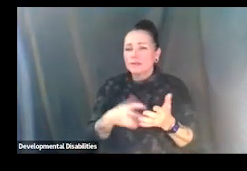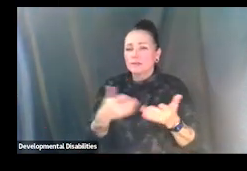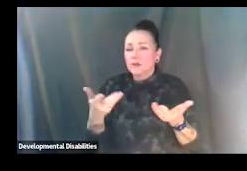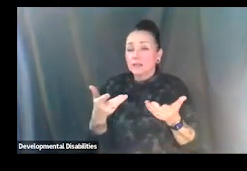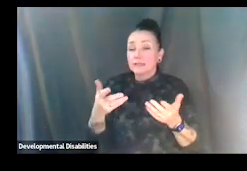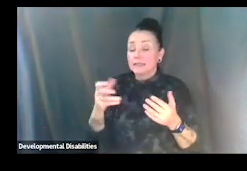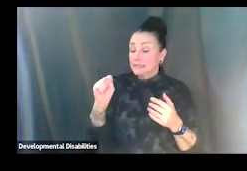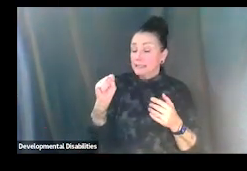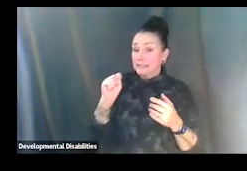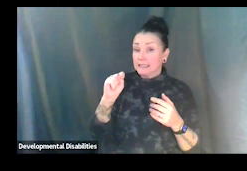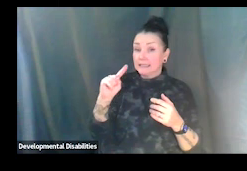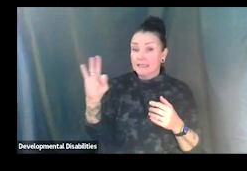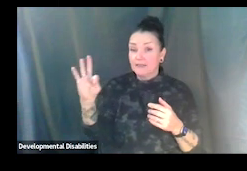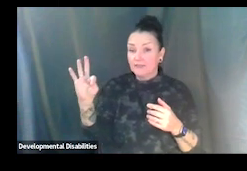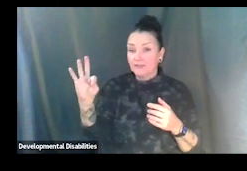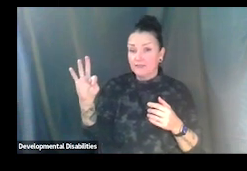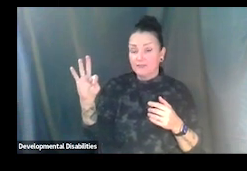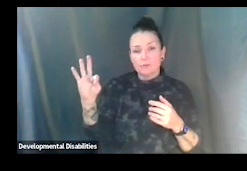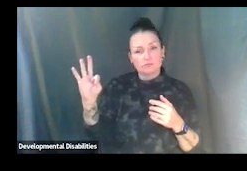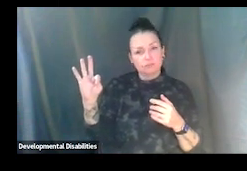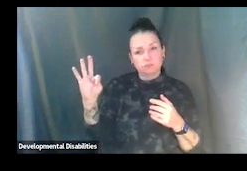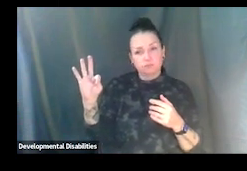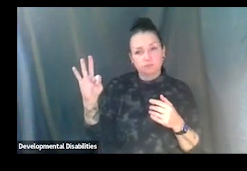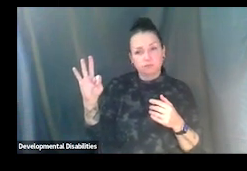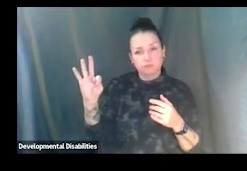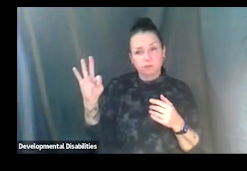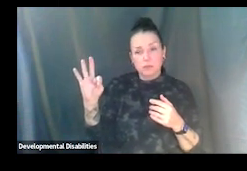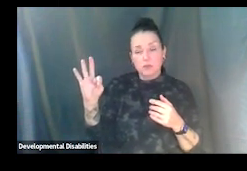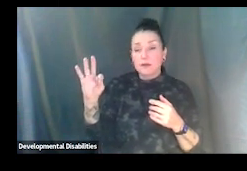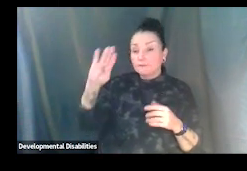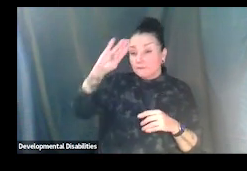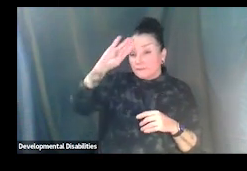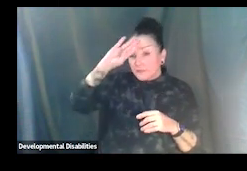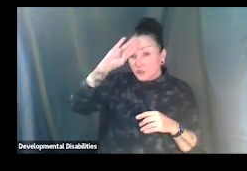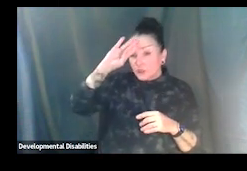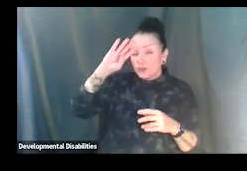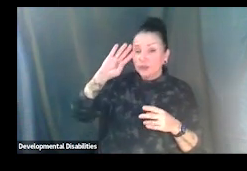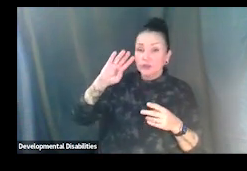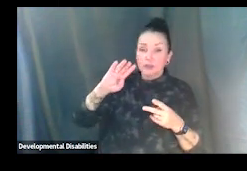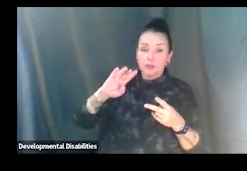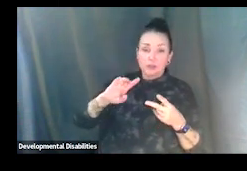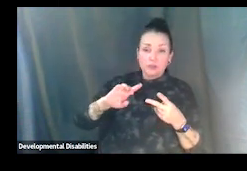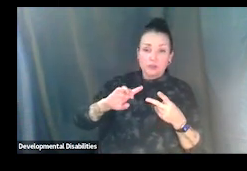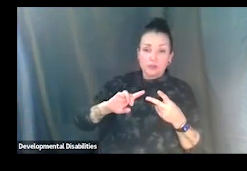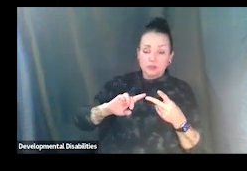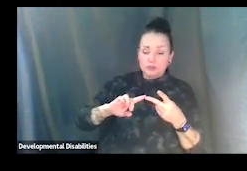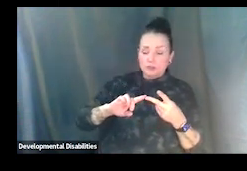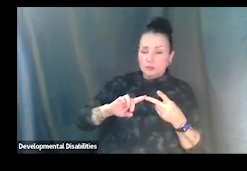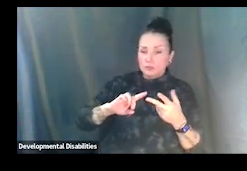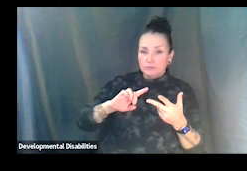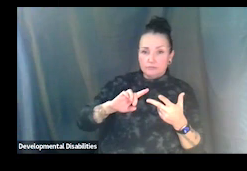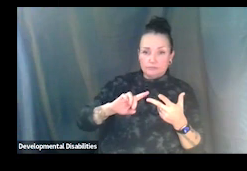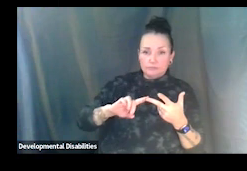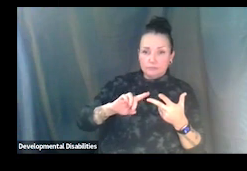all three of those together. I ask them, please don't call me if your child has a fever. That's completely explainable. It's all three of those things